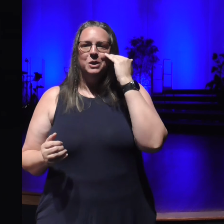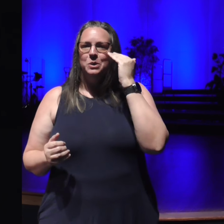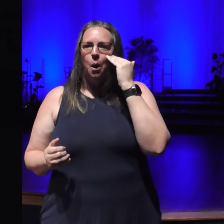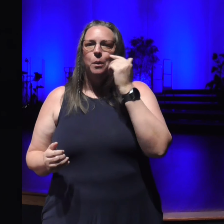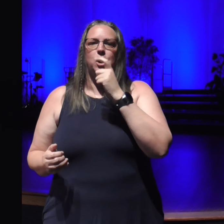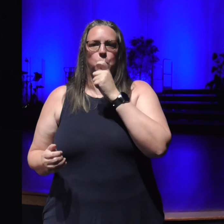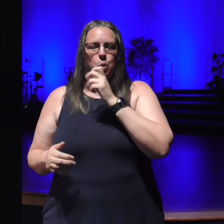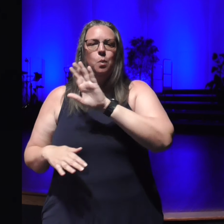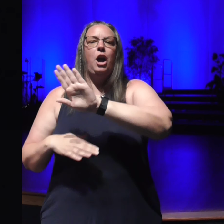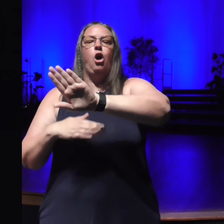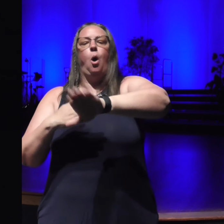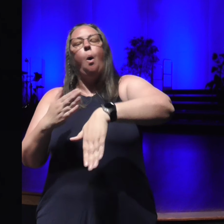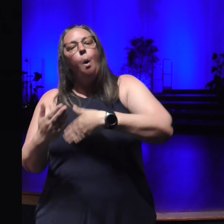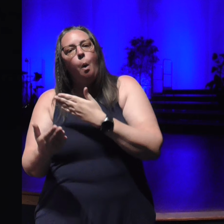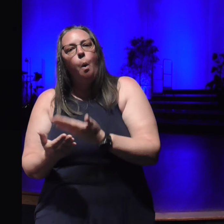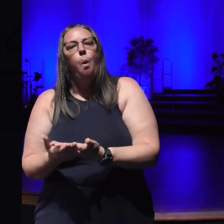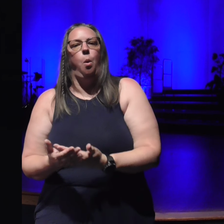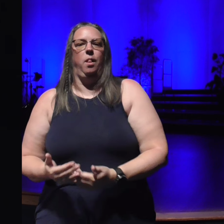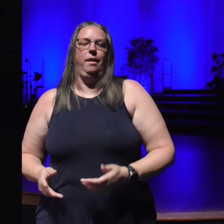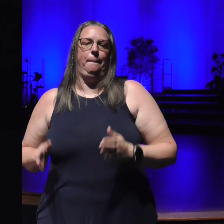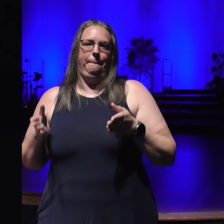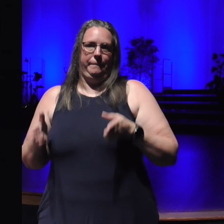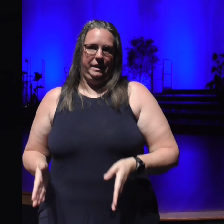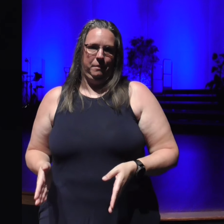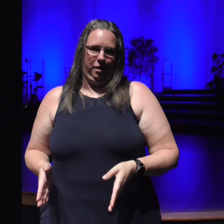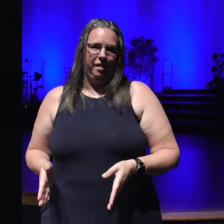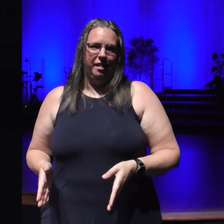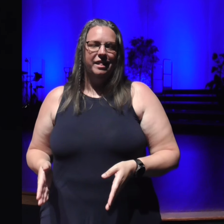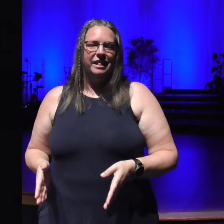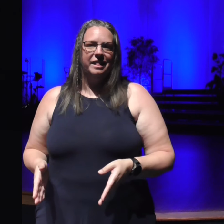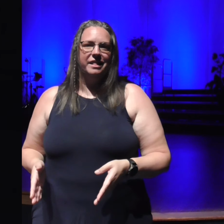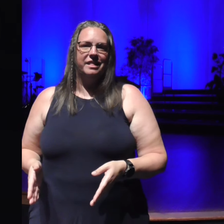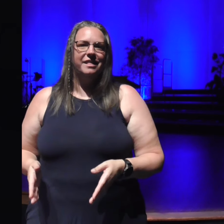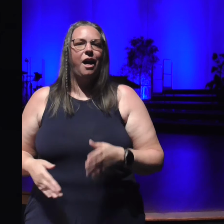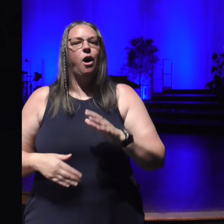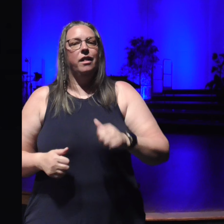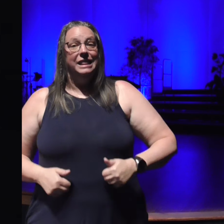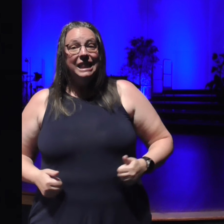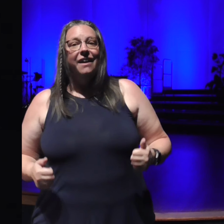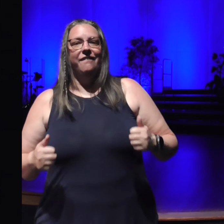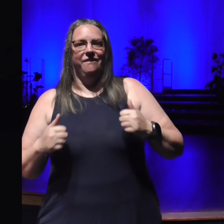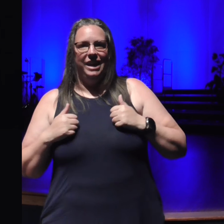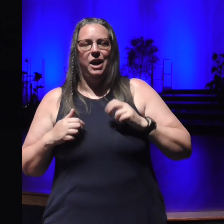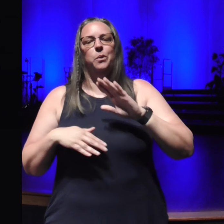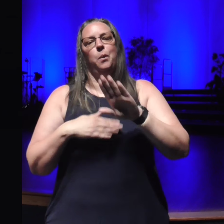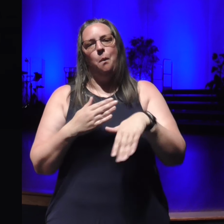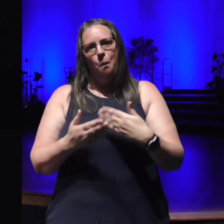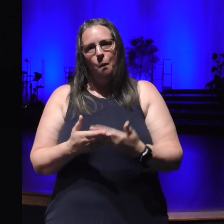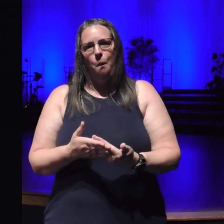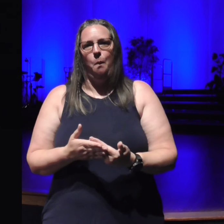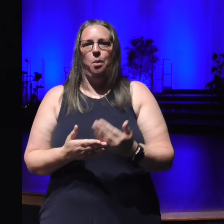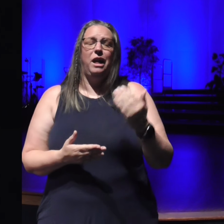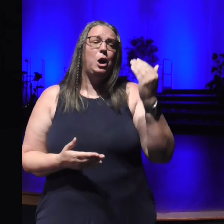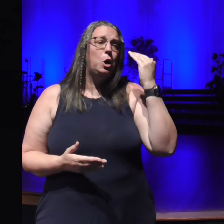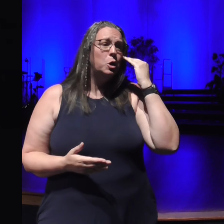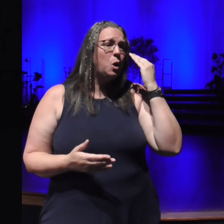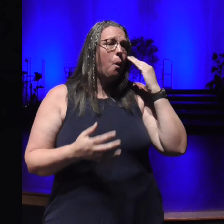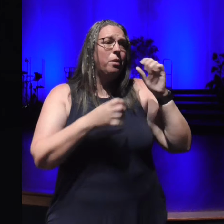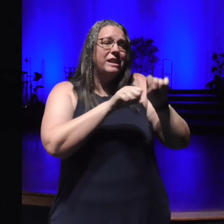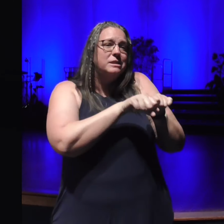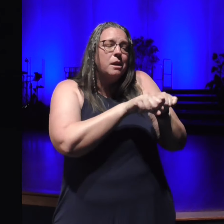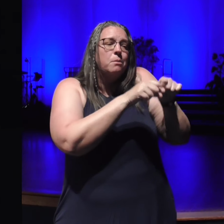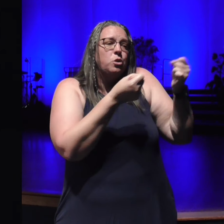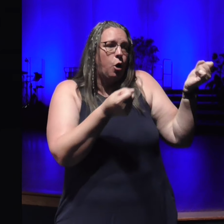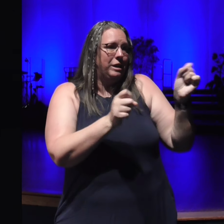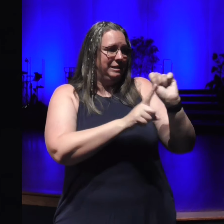whole people living whole lives, even in the experience sometimes of seemingly broken